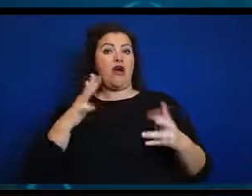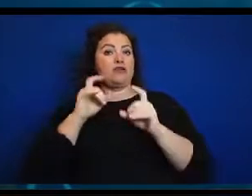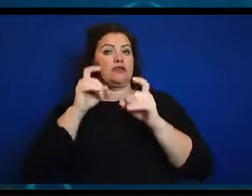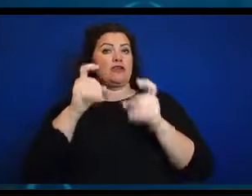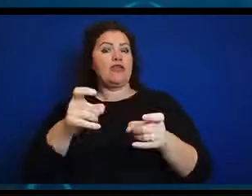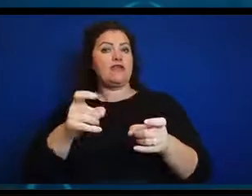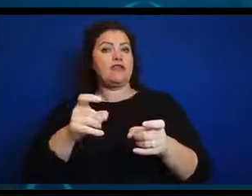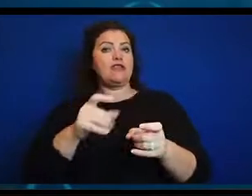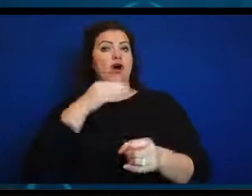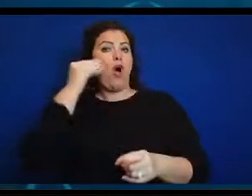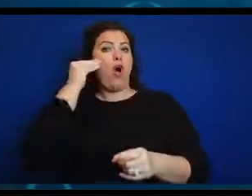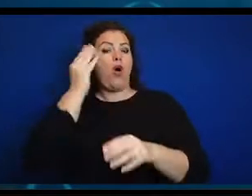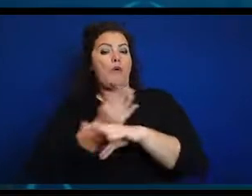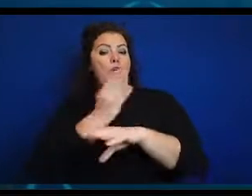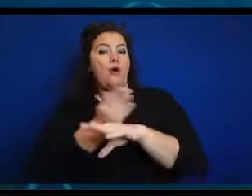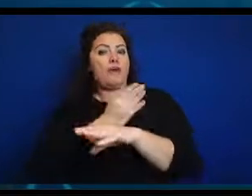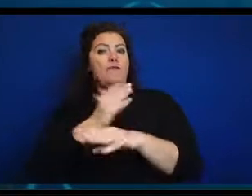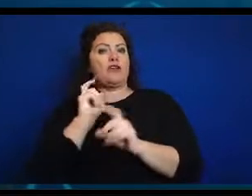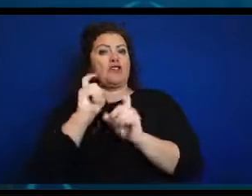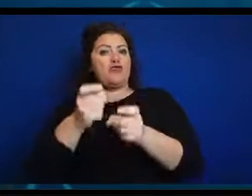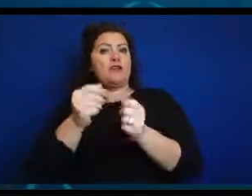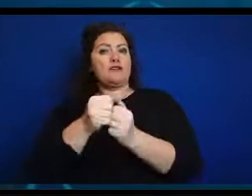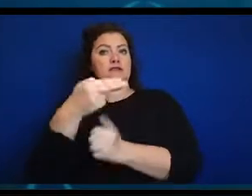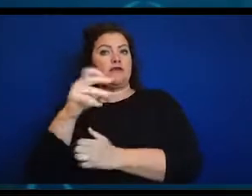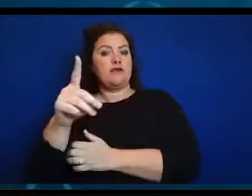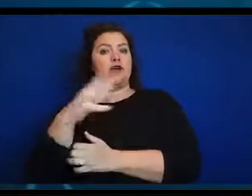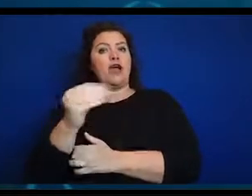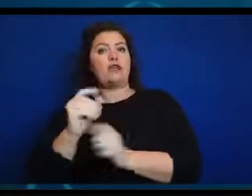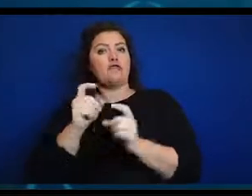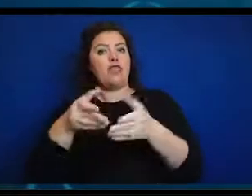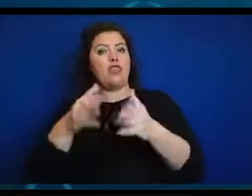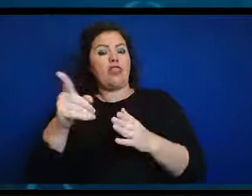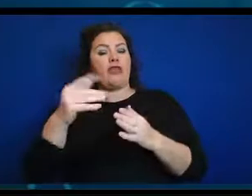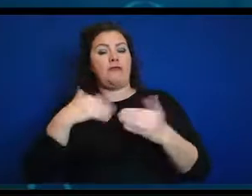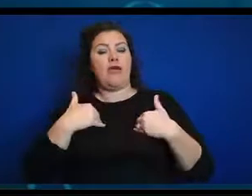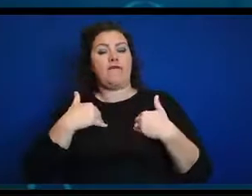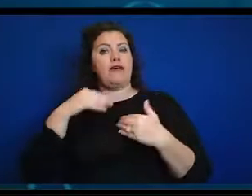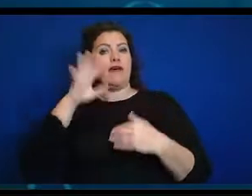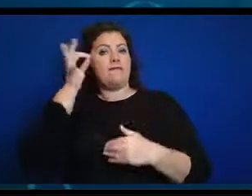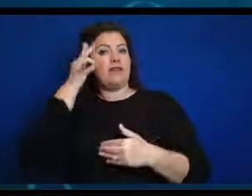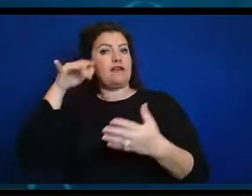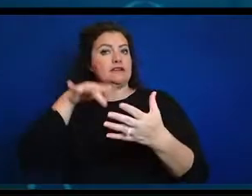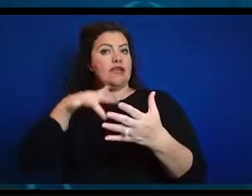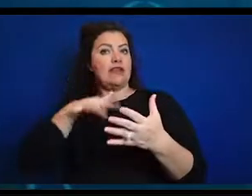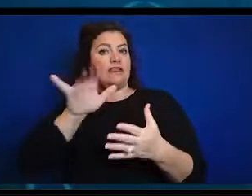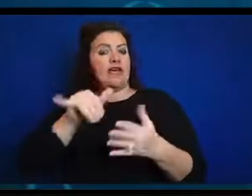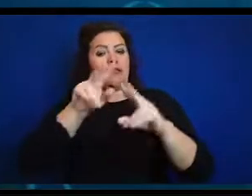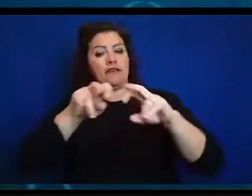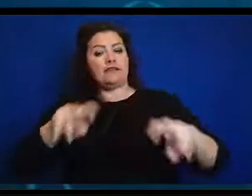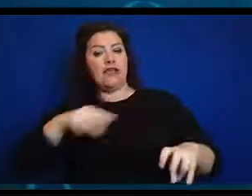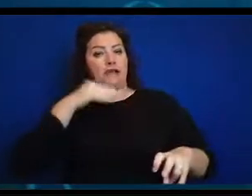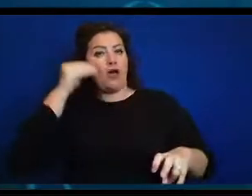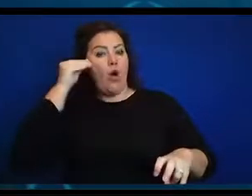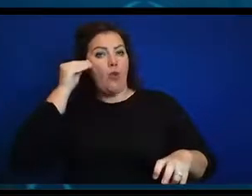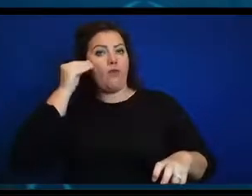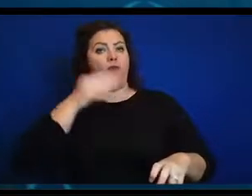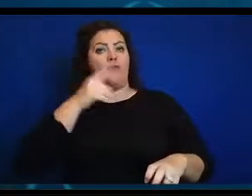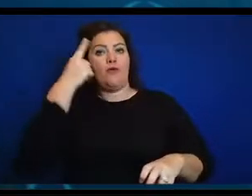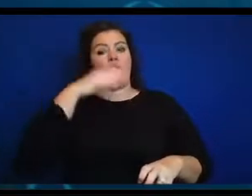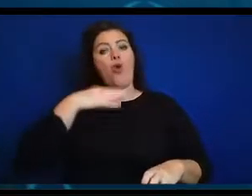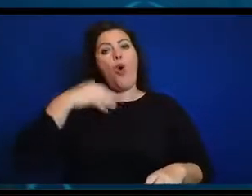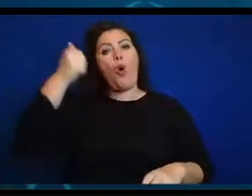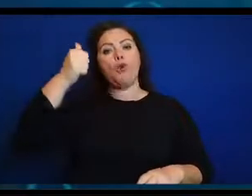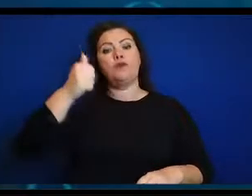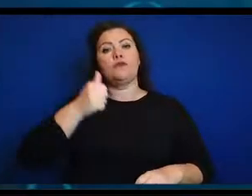HUD and directed GAO to conduct a study of federal programs which support home assessments and modifications for older individuals